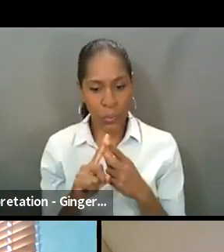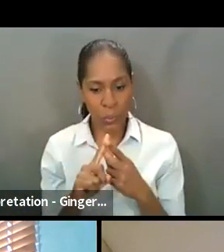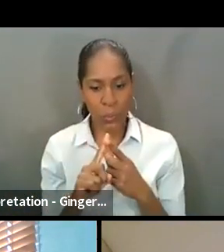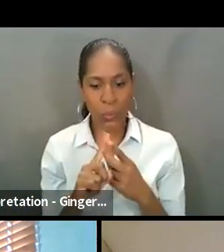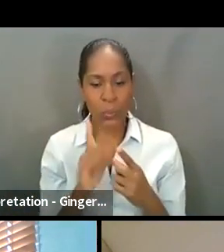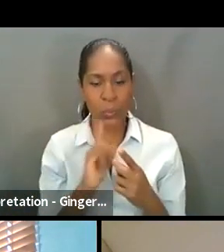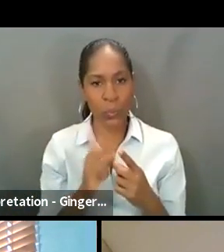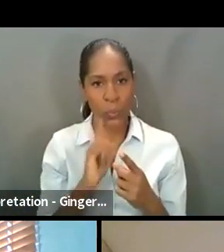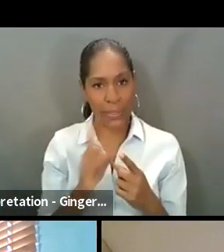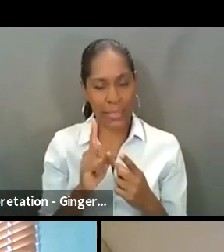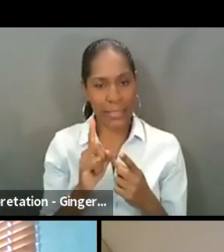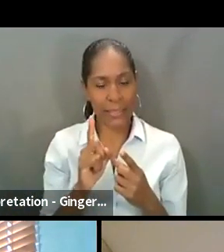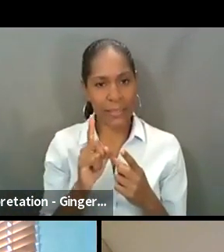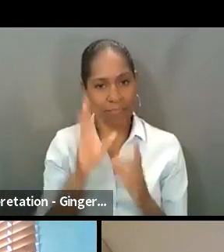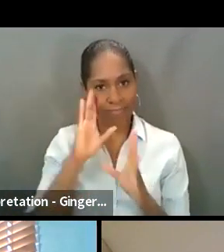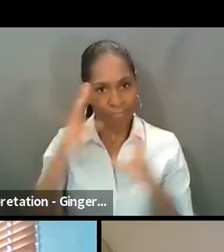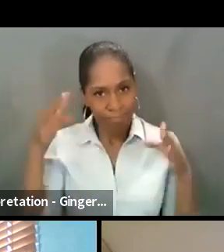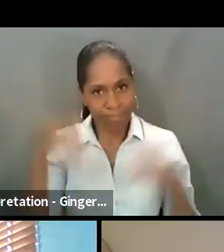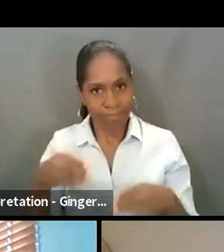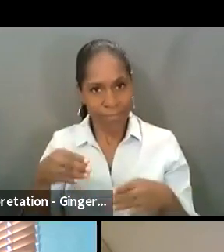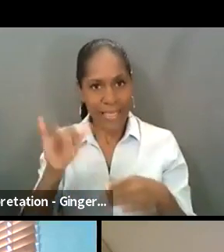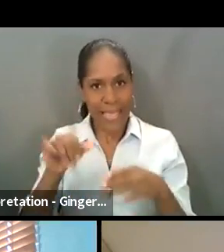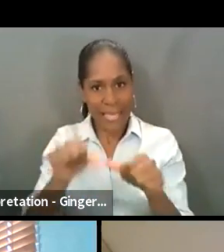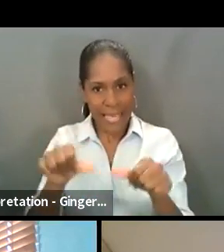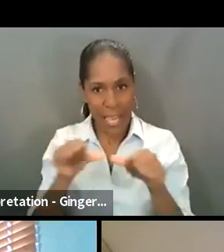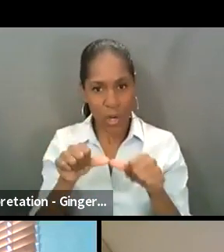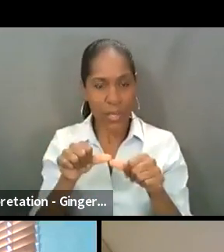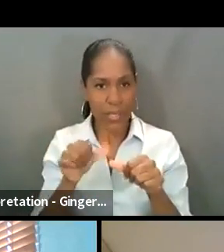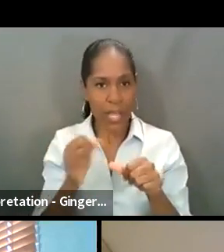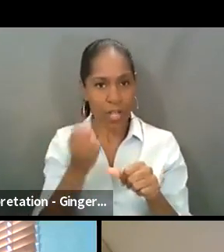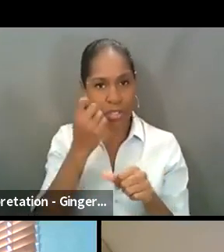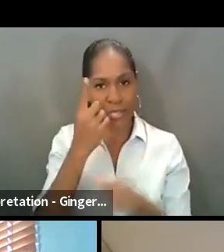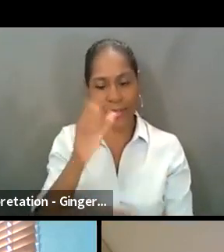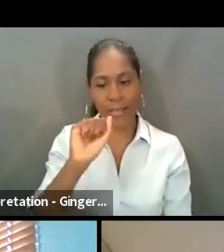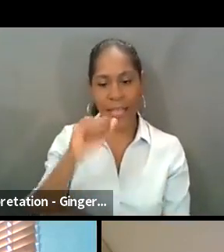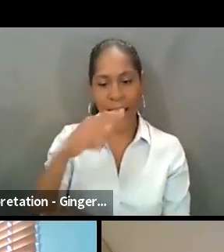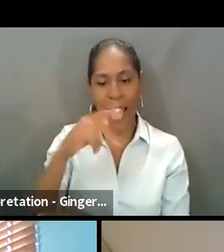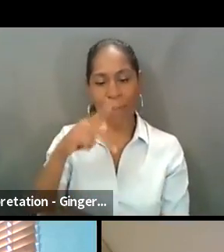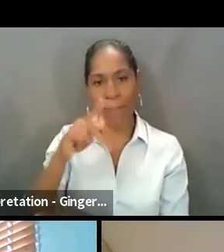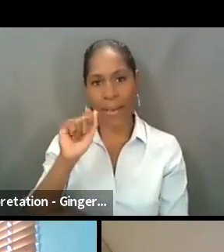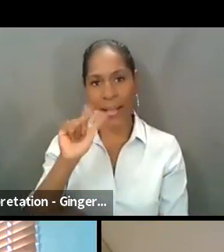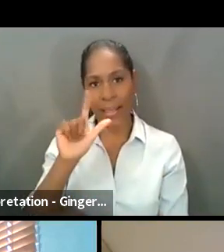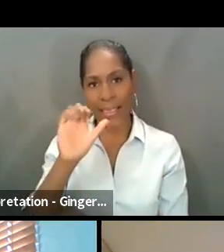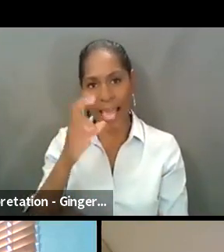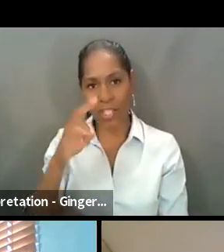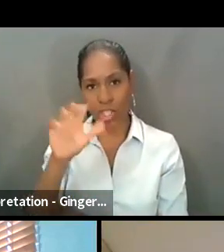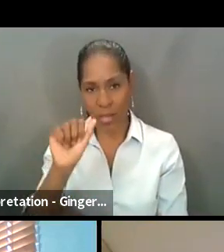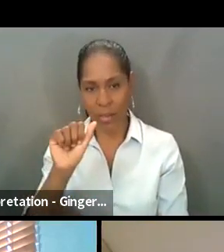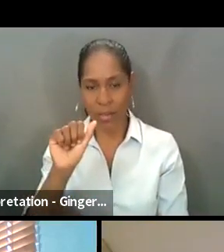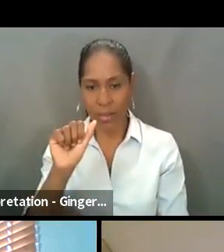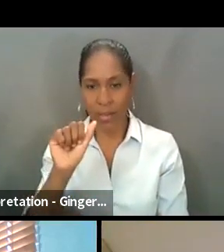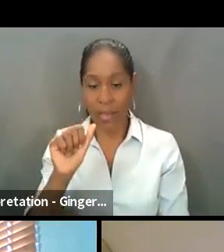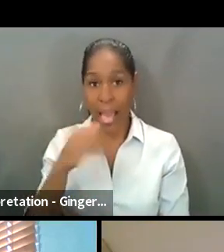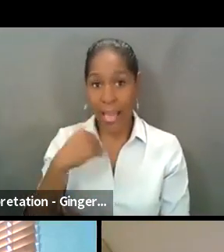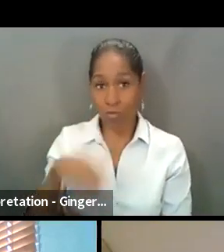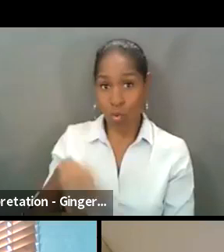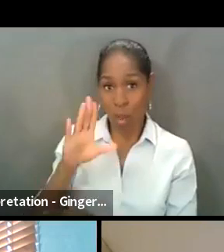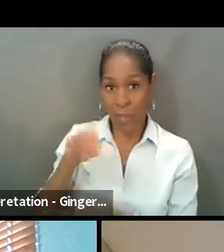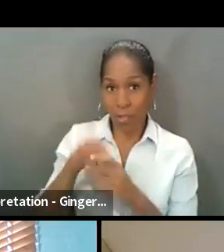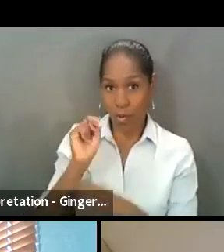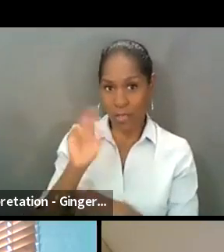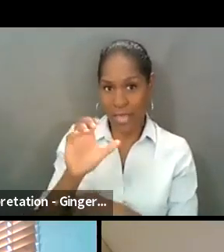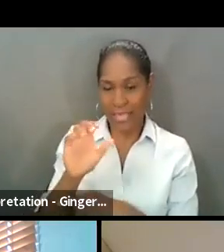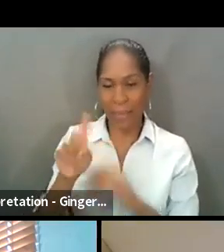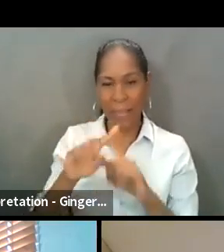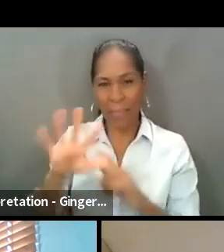invest in this area too, and understanding Appalachia especially a lot better. I grew up in North Carolina, but I'm relatively new to this region, and I